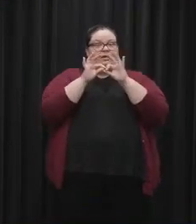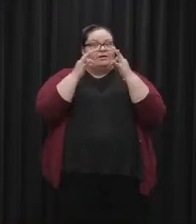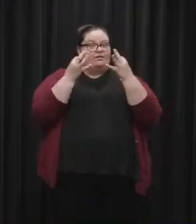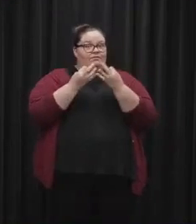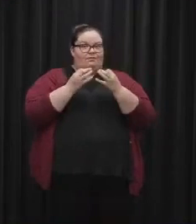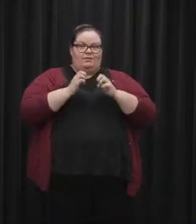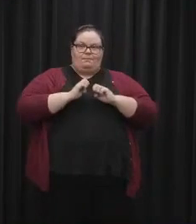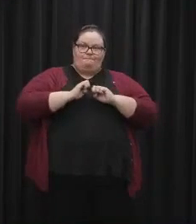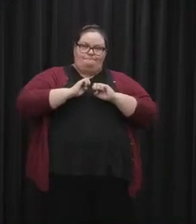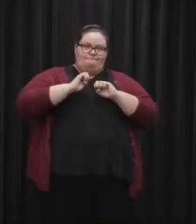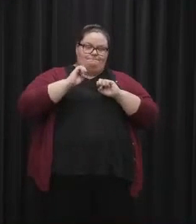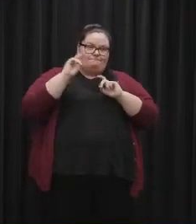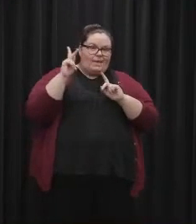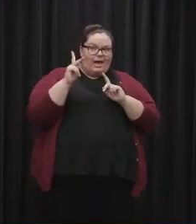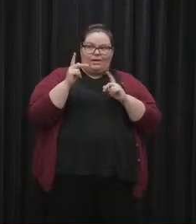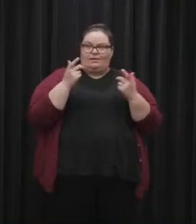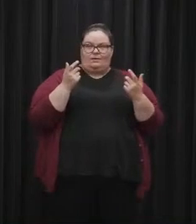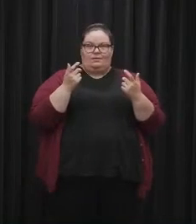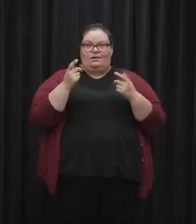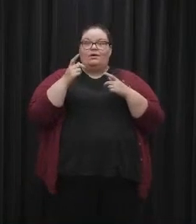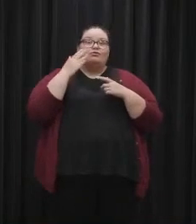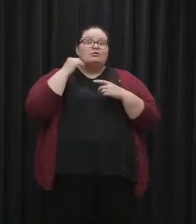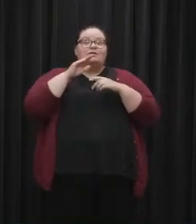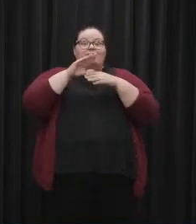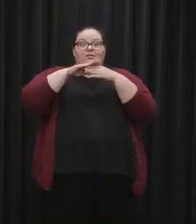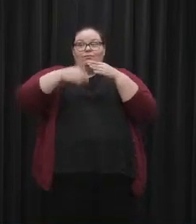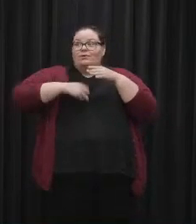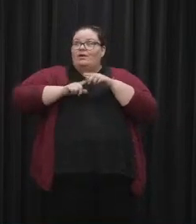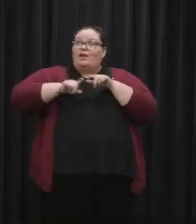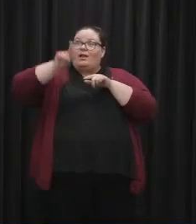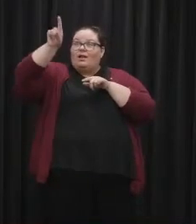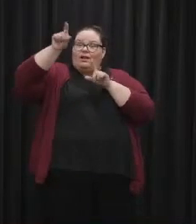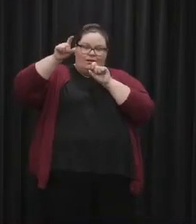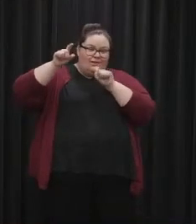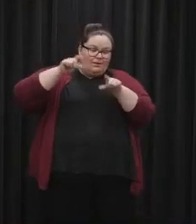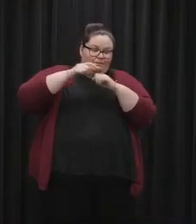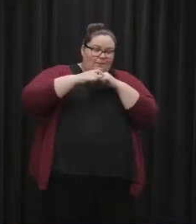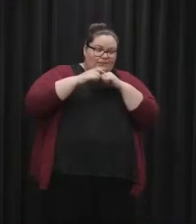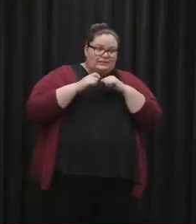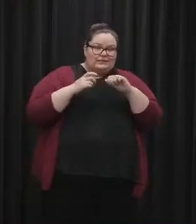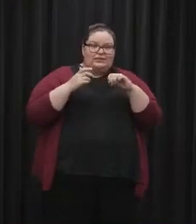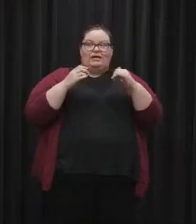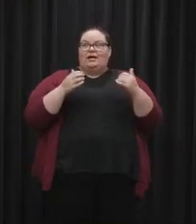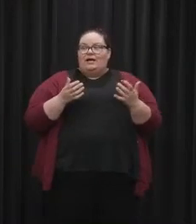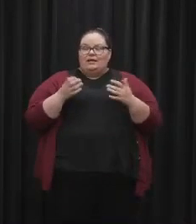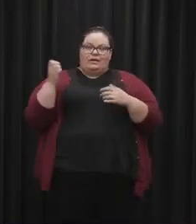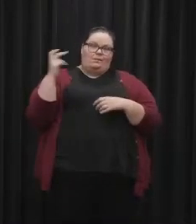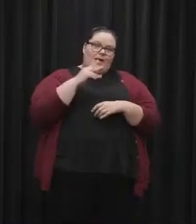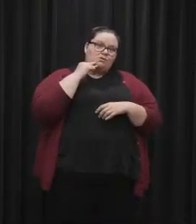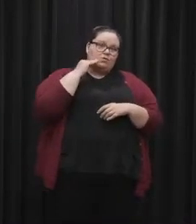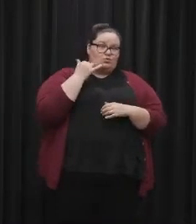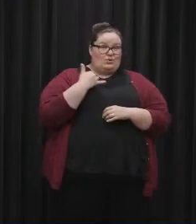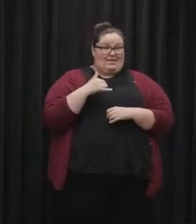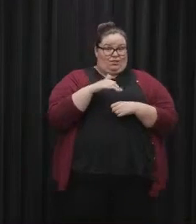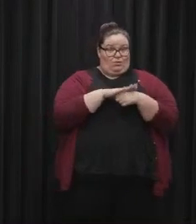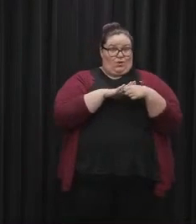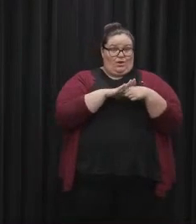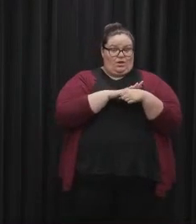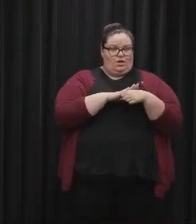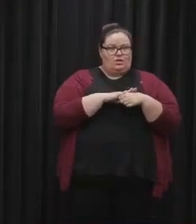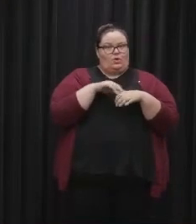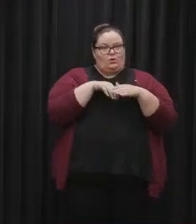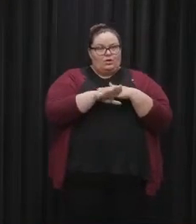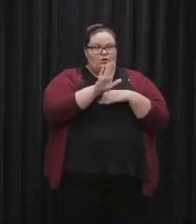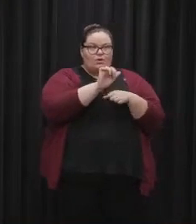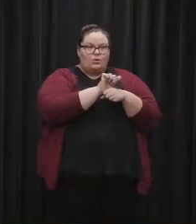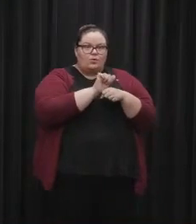Families will now be returning from the orange zones to other parts of the province. Please be kind to them as well. They're returning to their workplaces, to